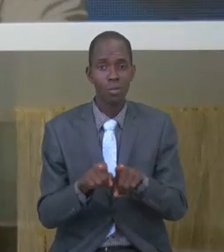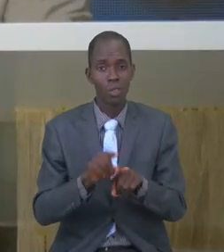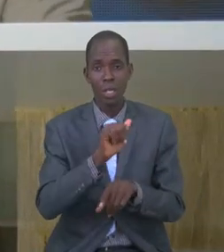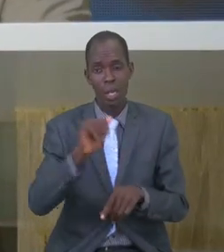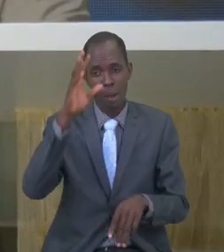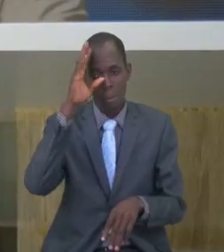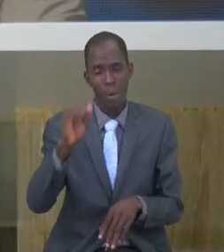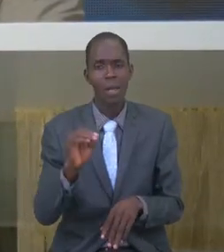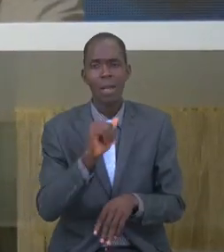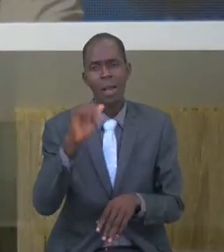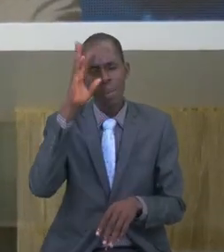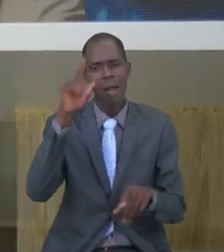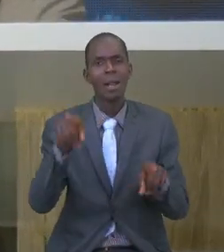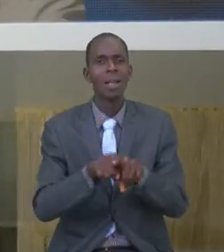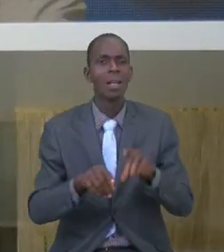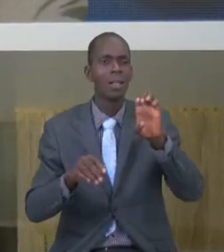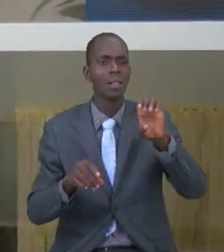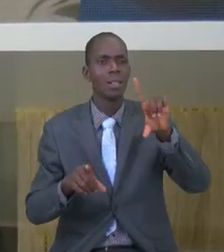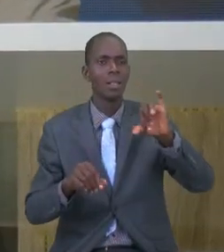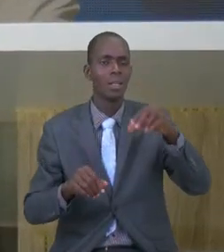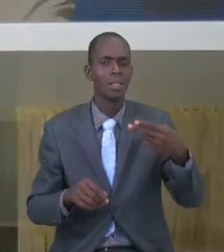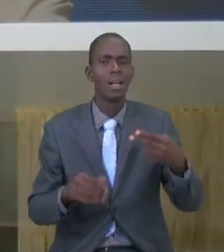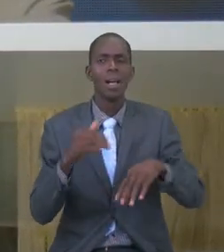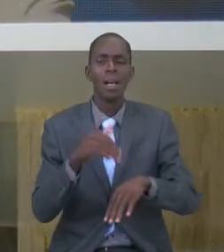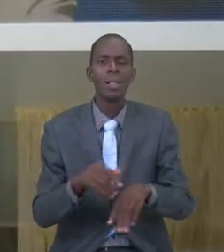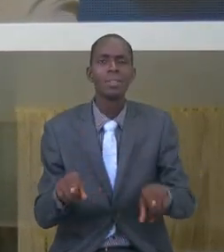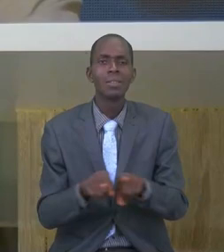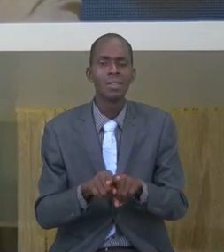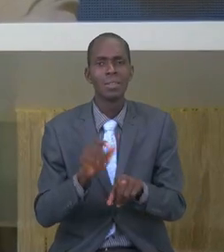man like Elijah, at such